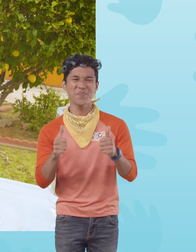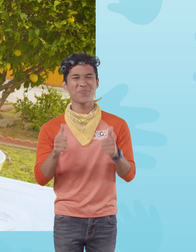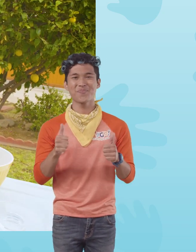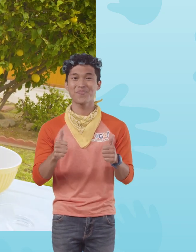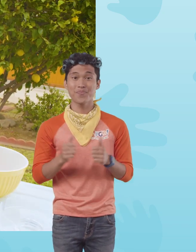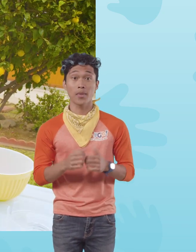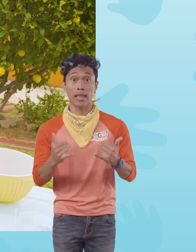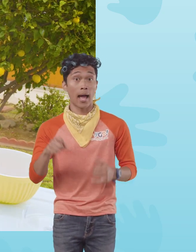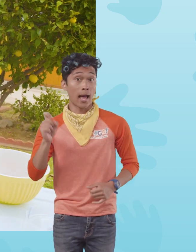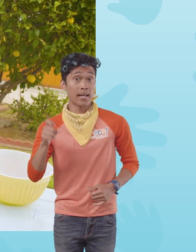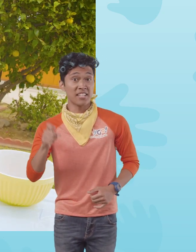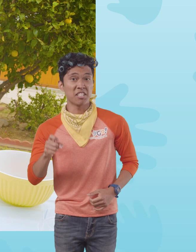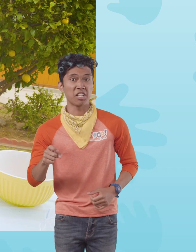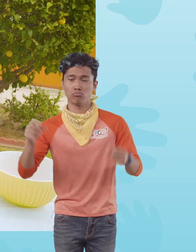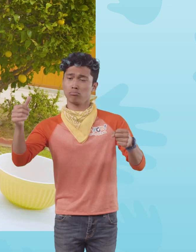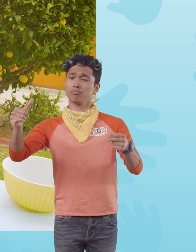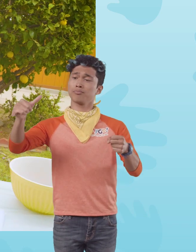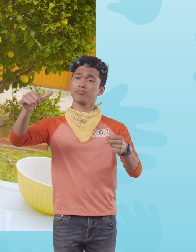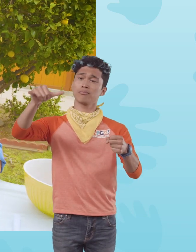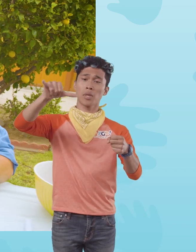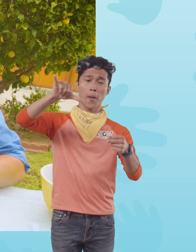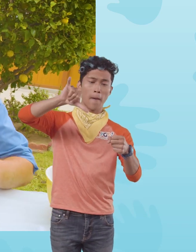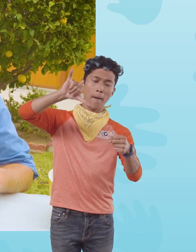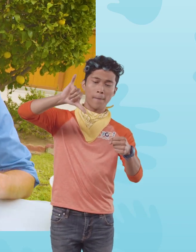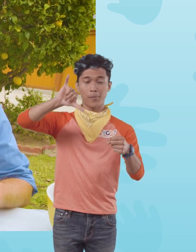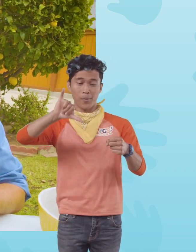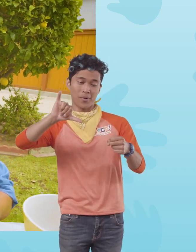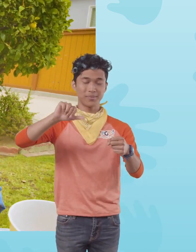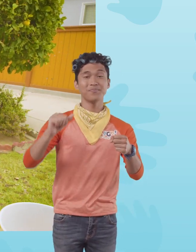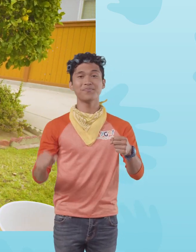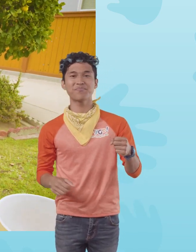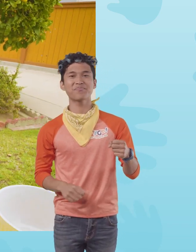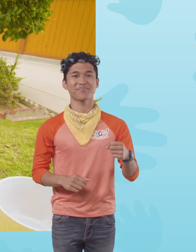so we need to now pour this in our giant pitcher.